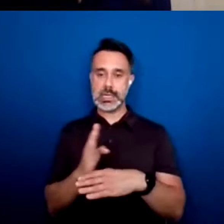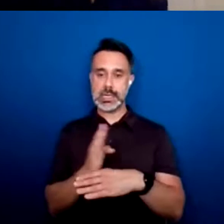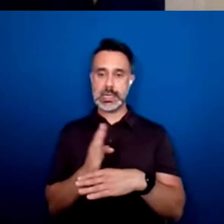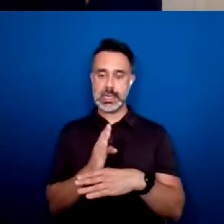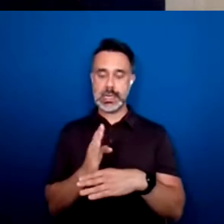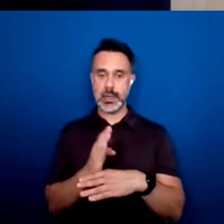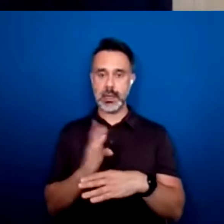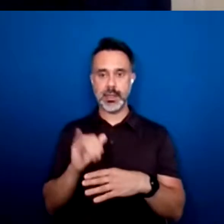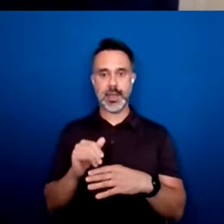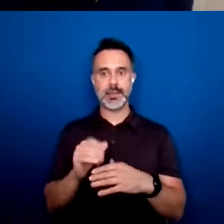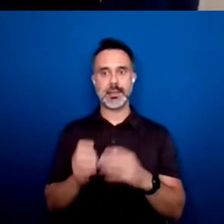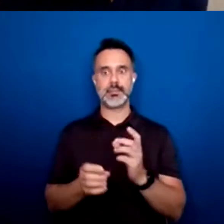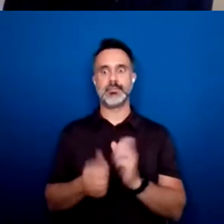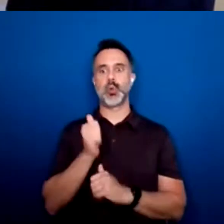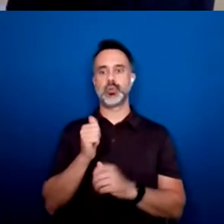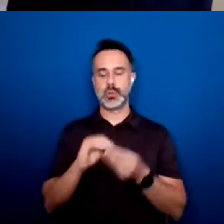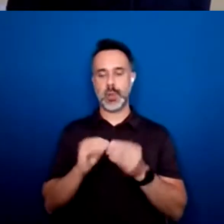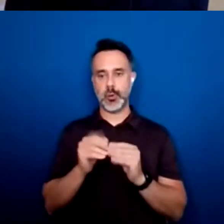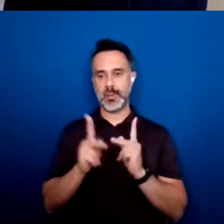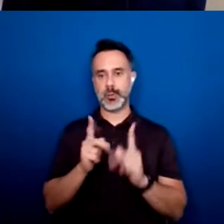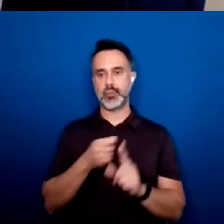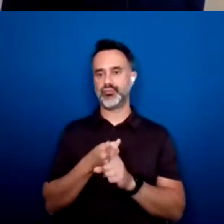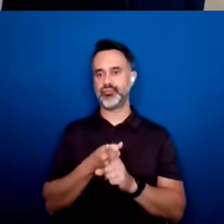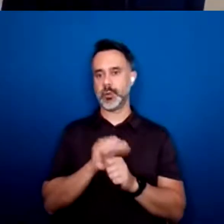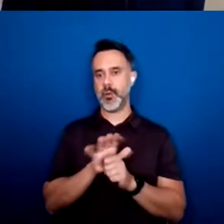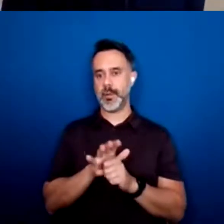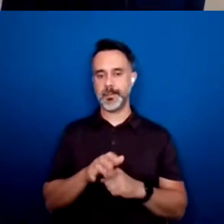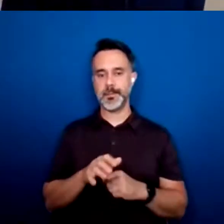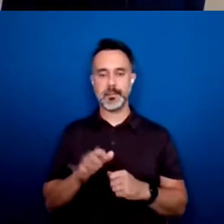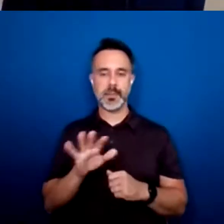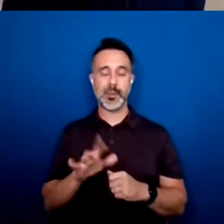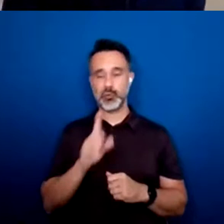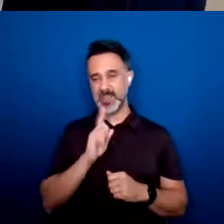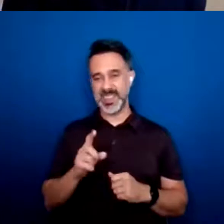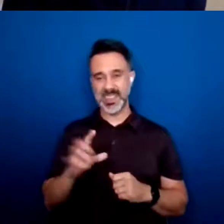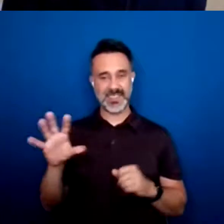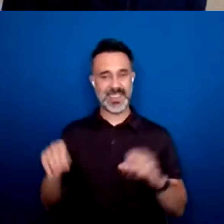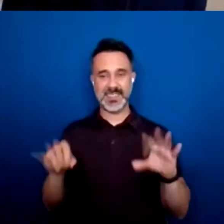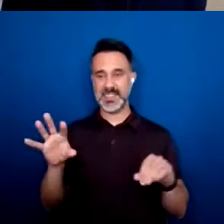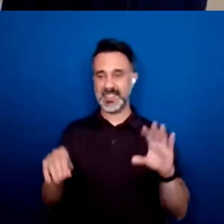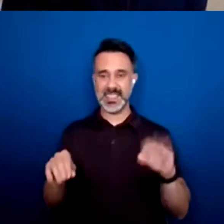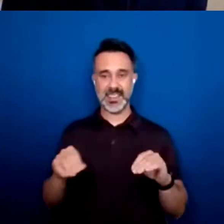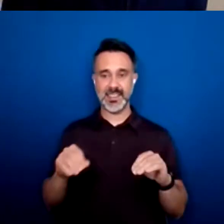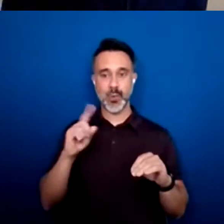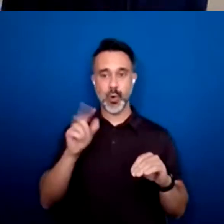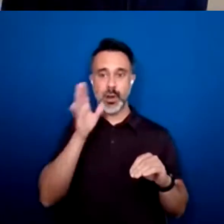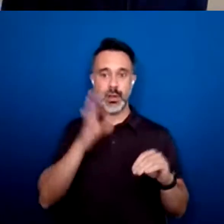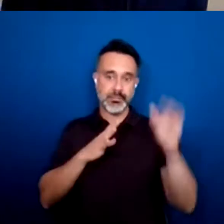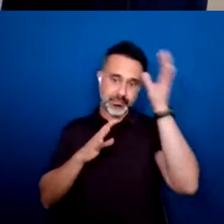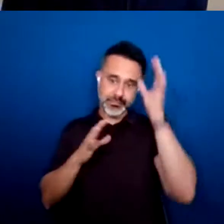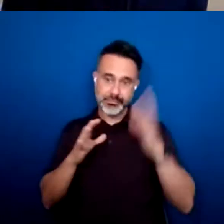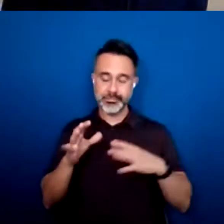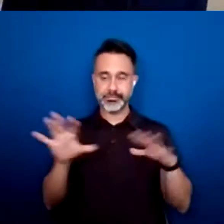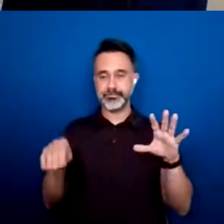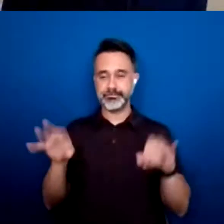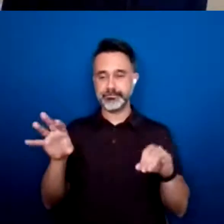people. I think it's been, like I say, about 50-50 men and women. And I